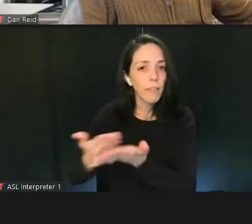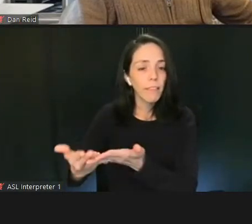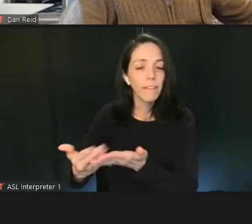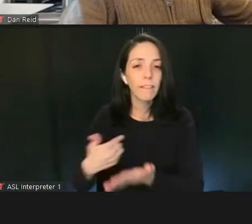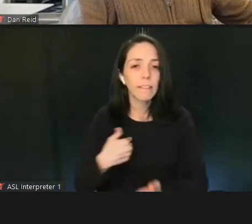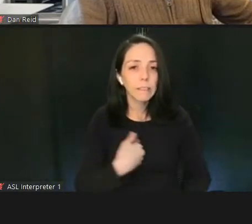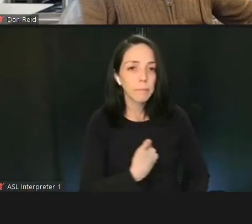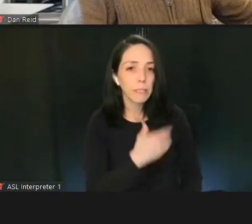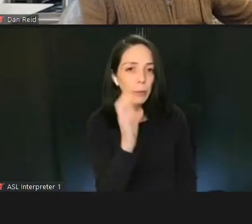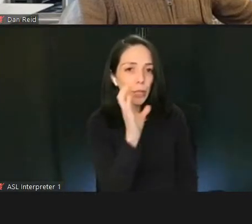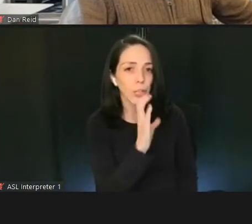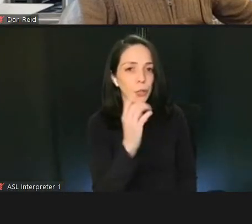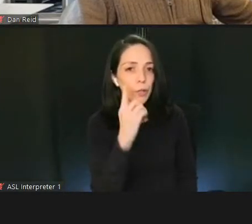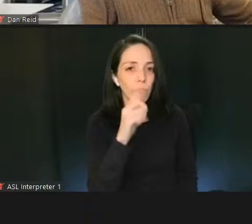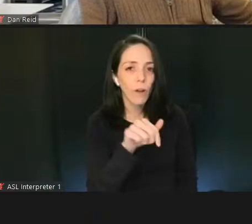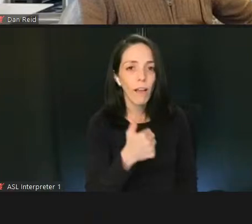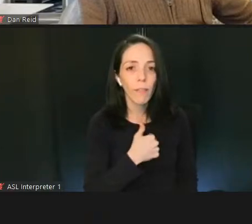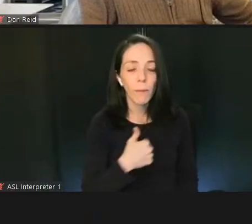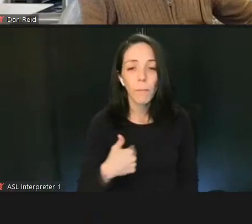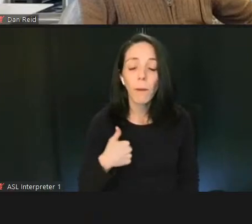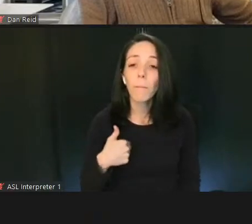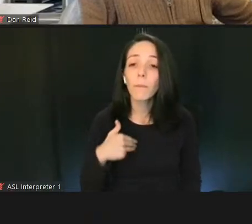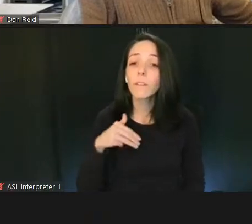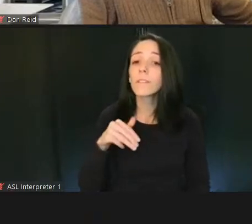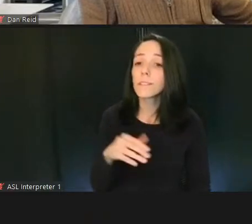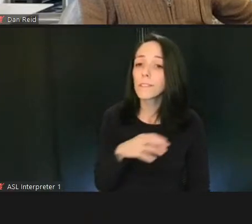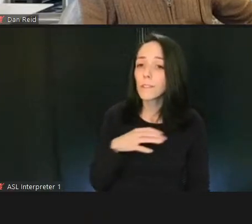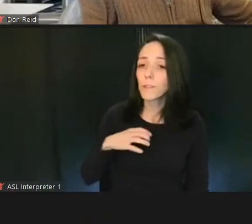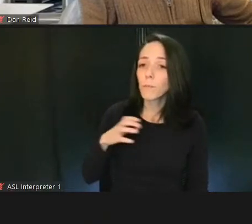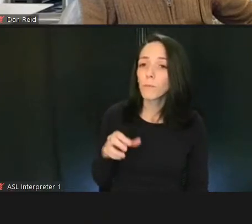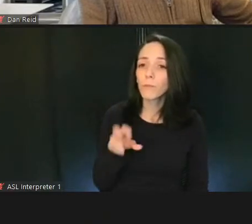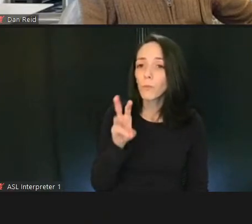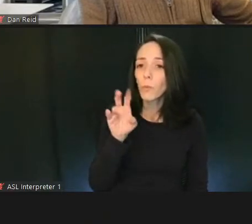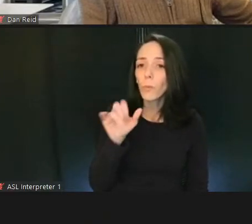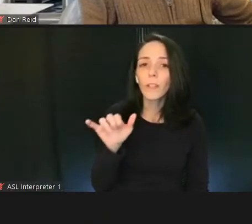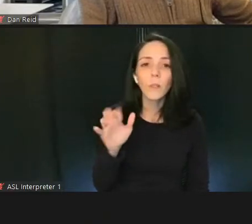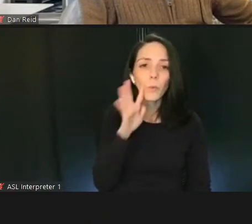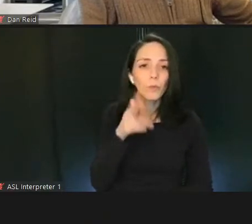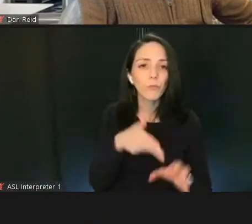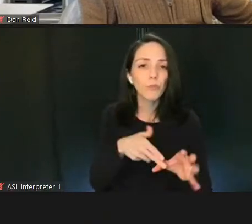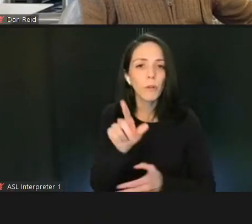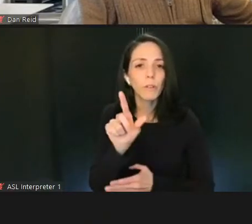will be about 20 minutes late coming out of another meeting.